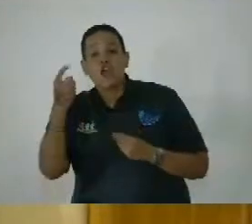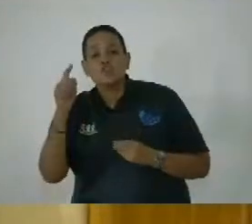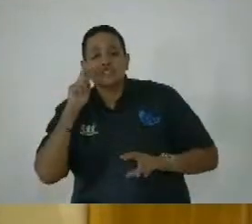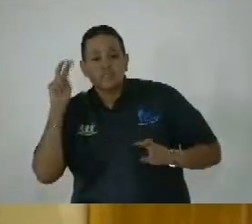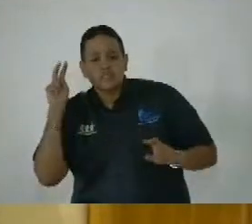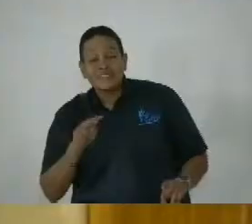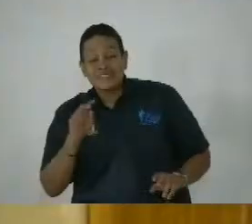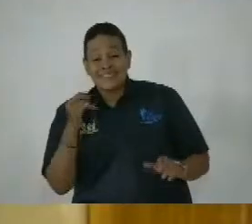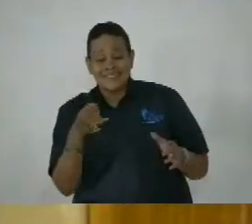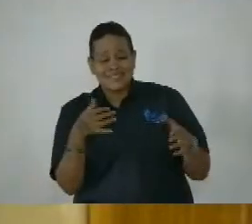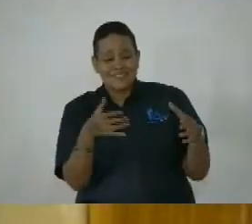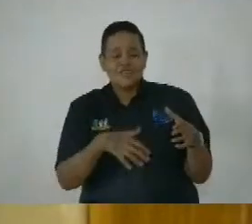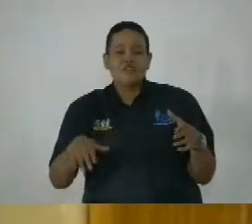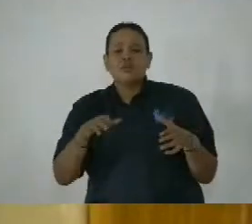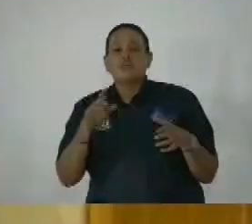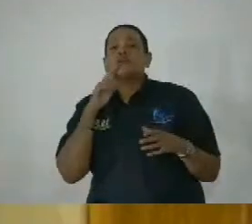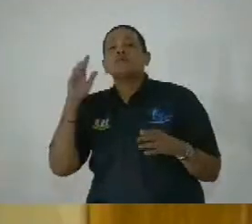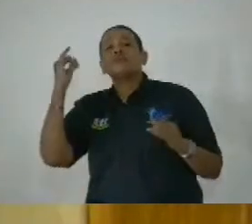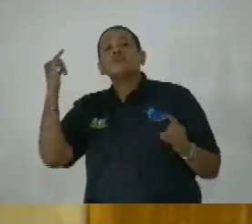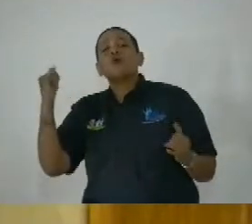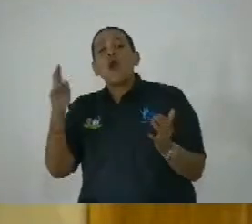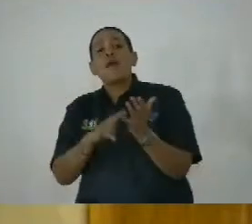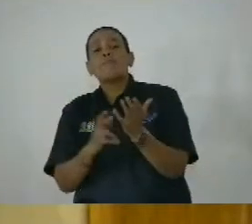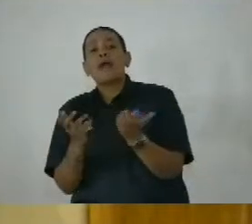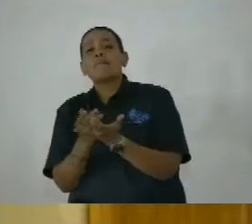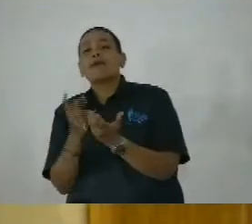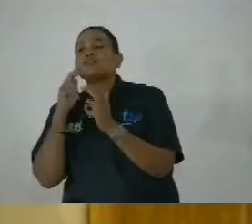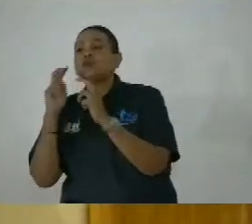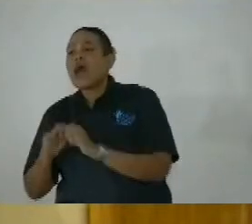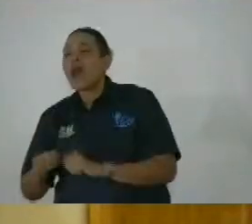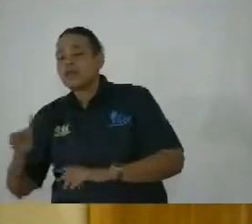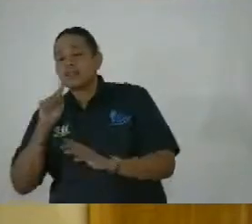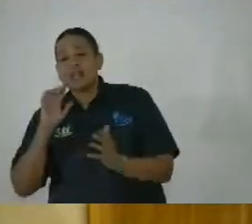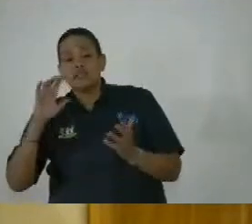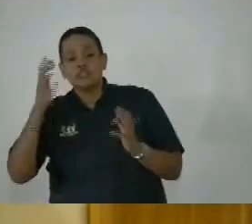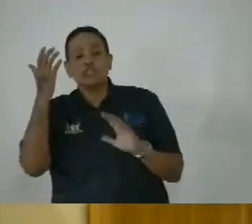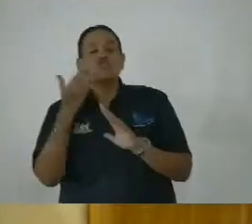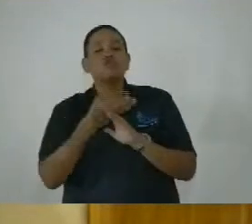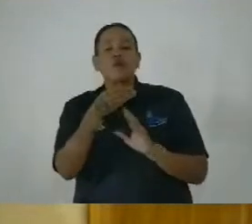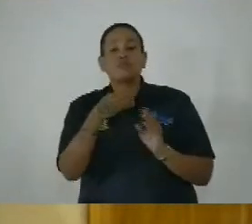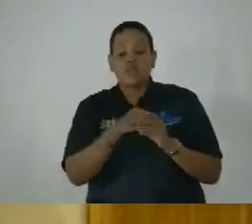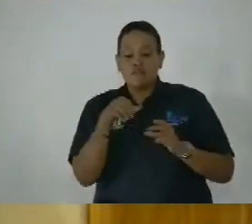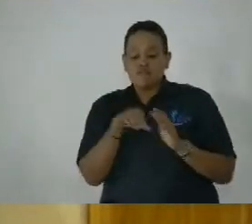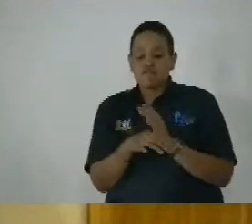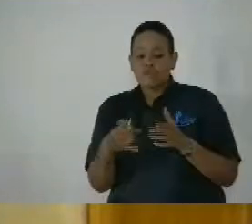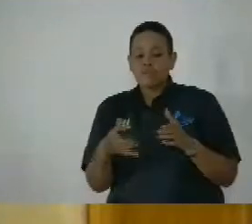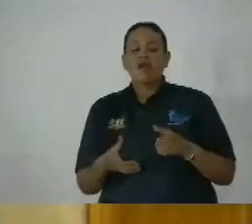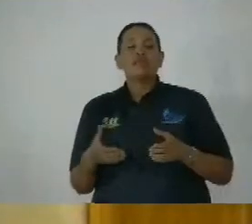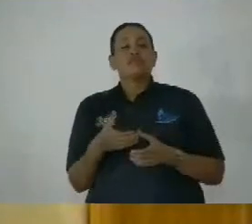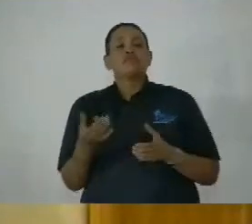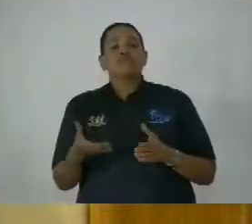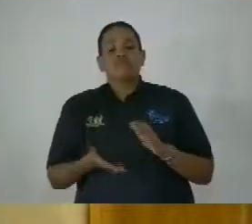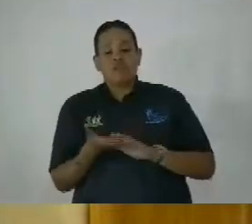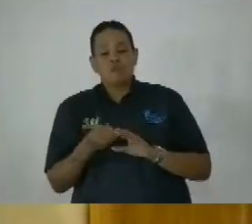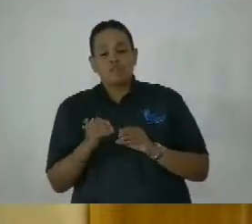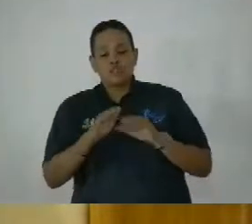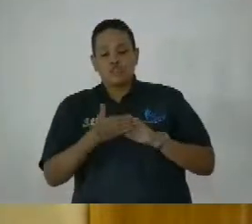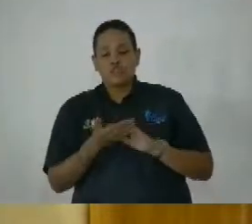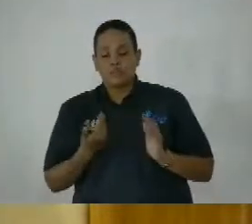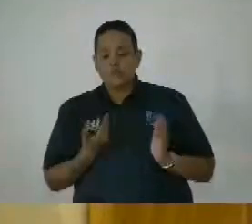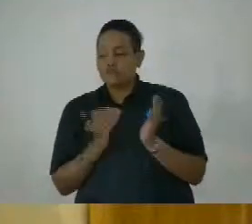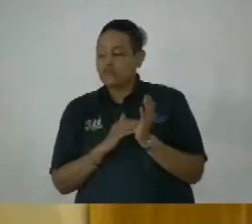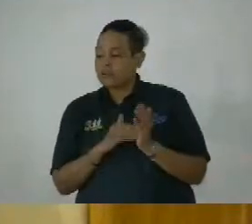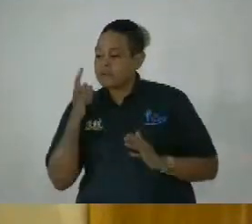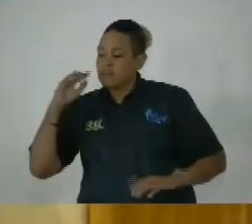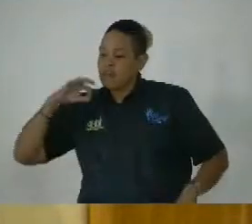terrorist cells, as Professor Farley, are now being applied to the analysis and disruption of criminal gangs operating in Jamaica. I'll repeat that